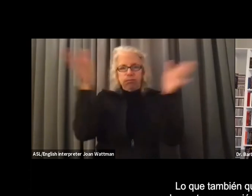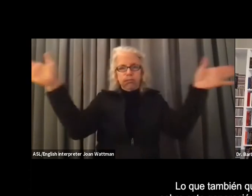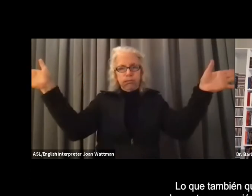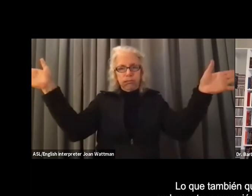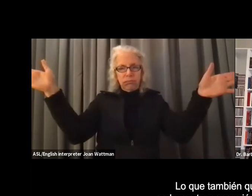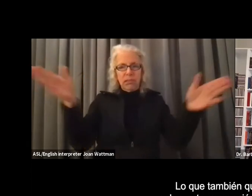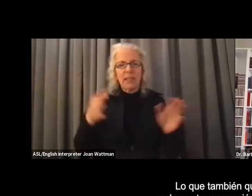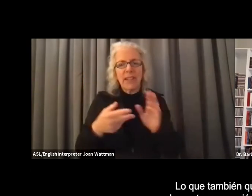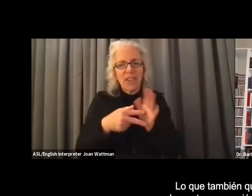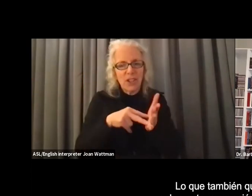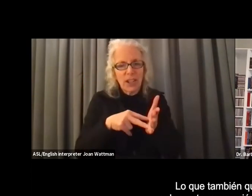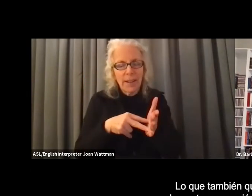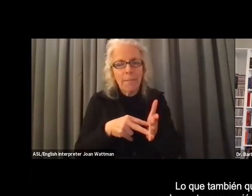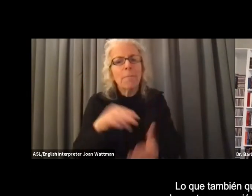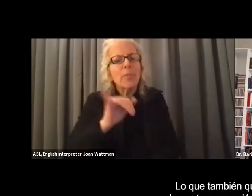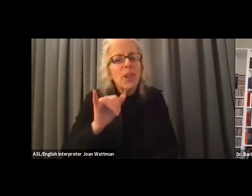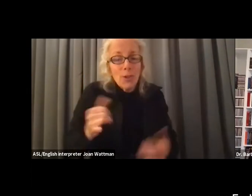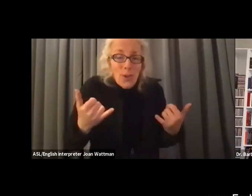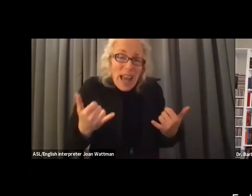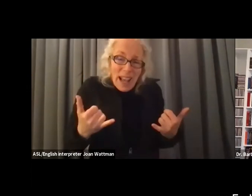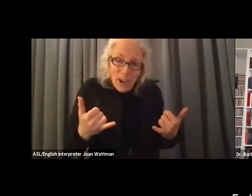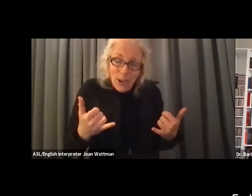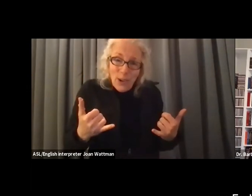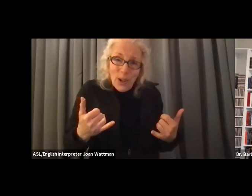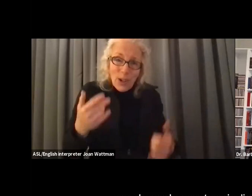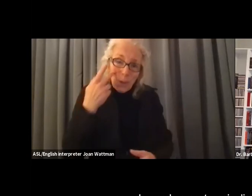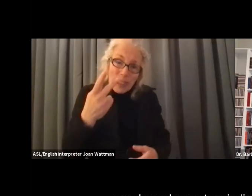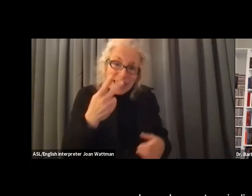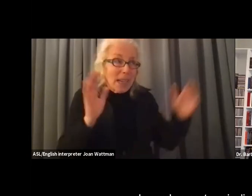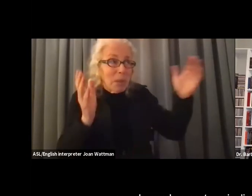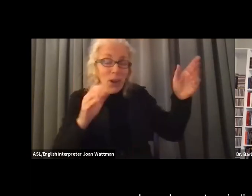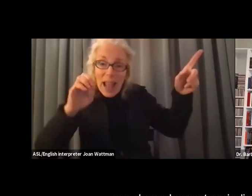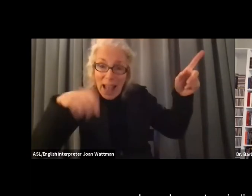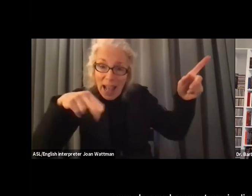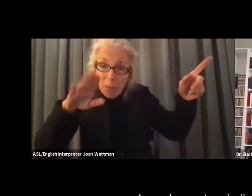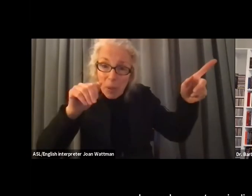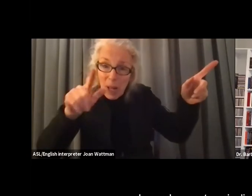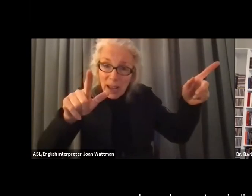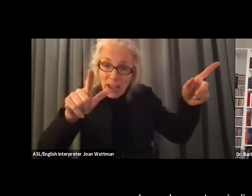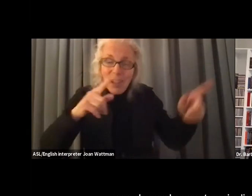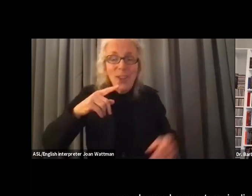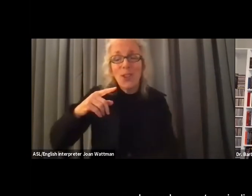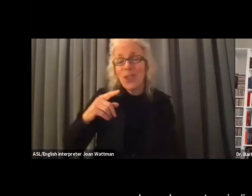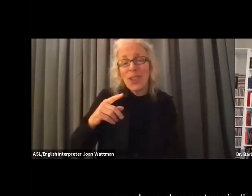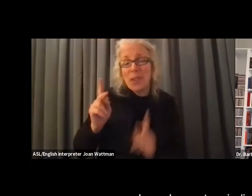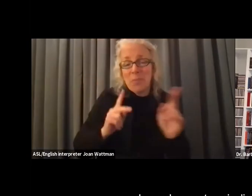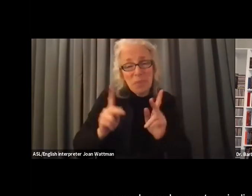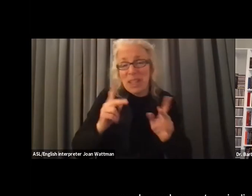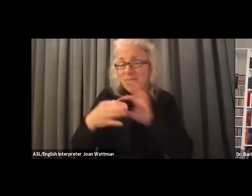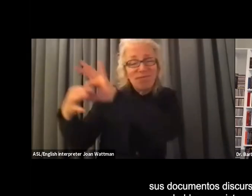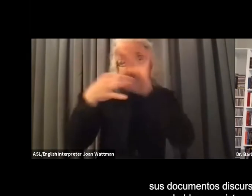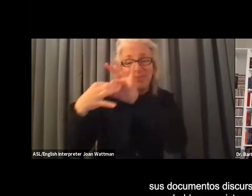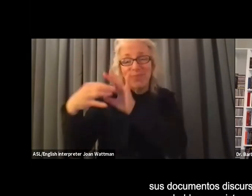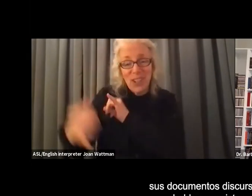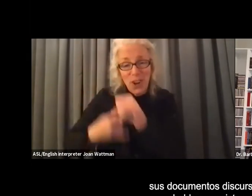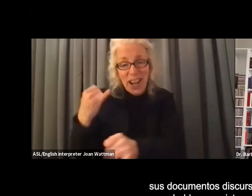want to say about this generation of activists, like Eqbal, they are overwhelmingly and unapologetically internationalists.